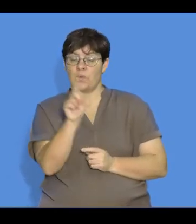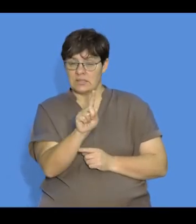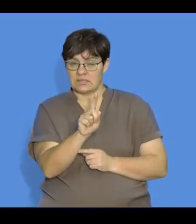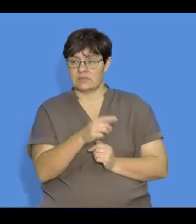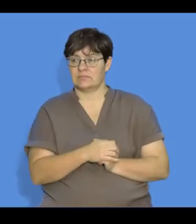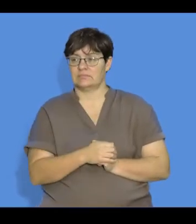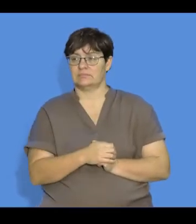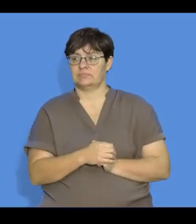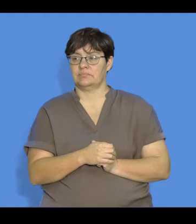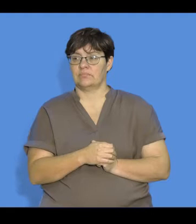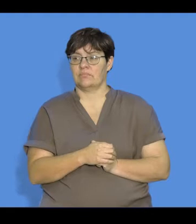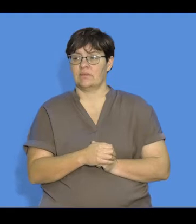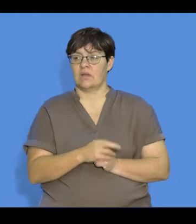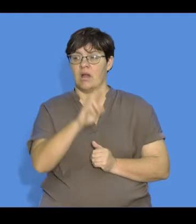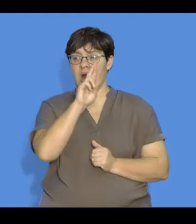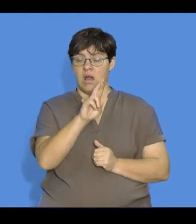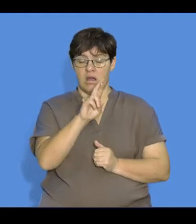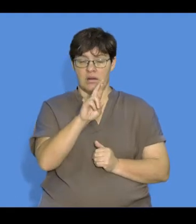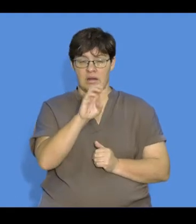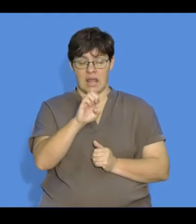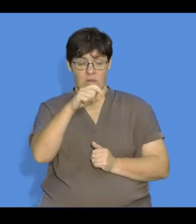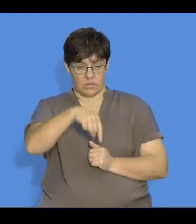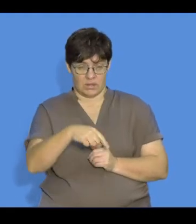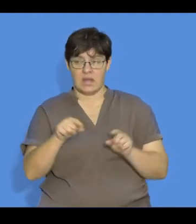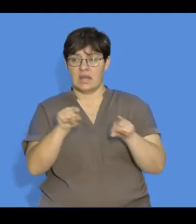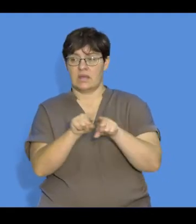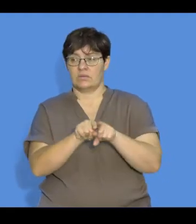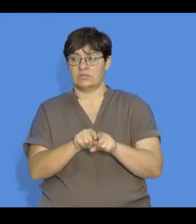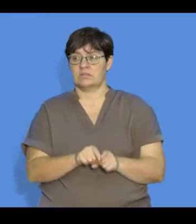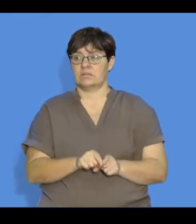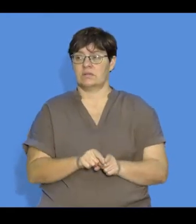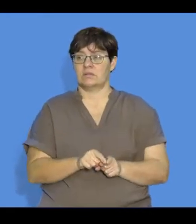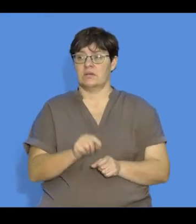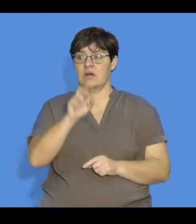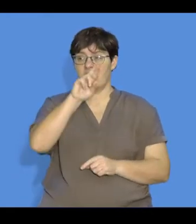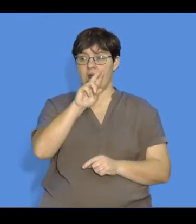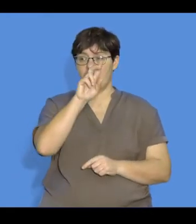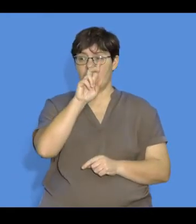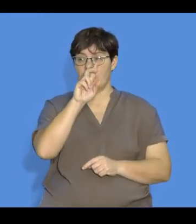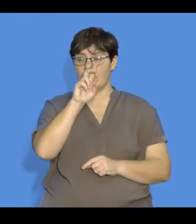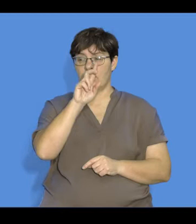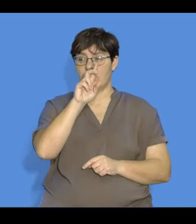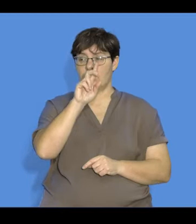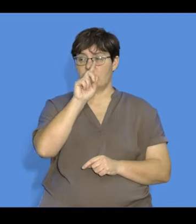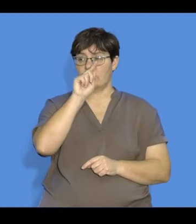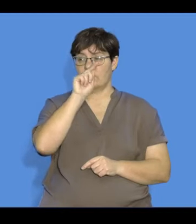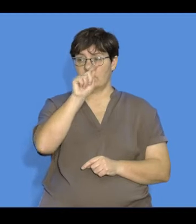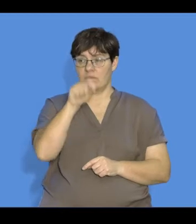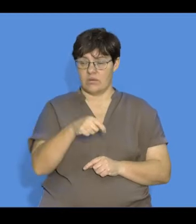We can use the equation equivalent is equal to product,